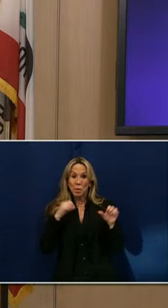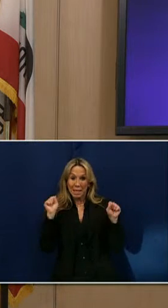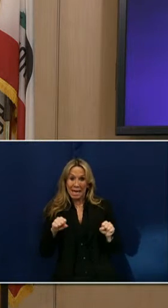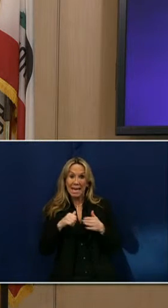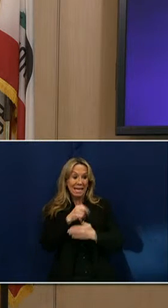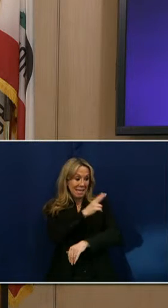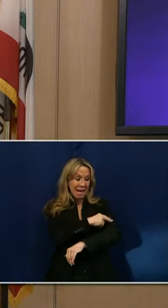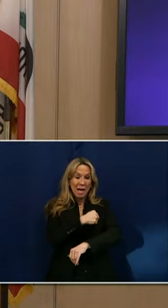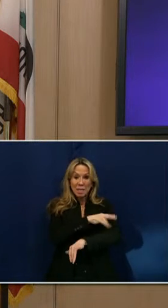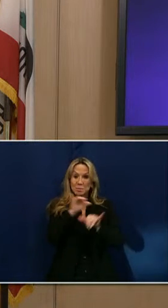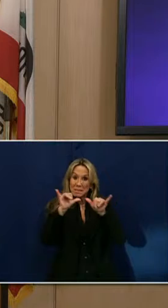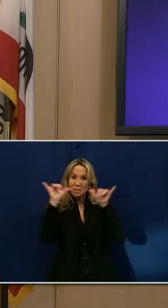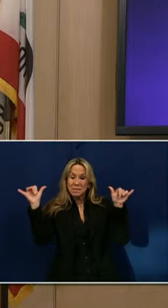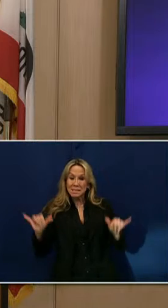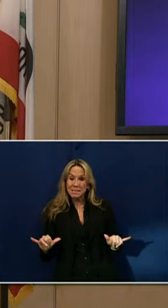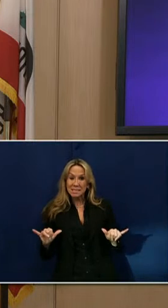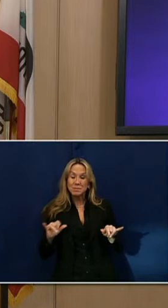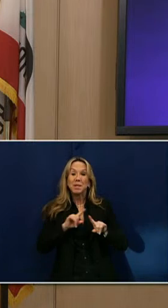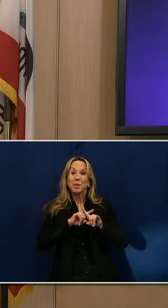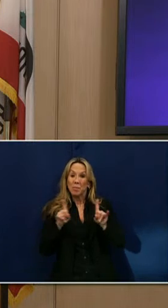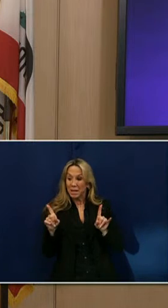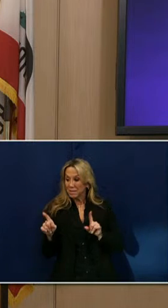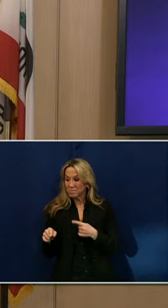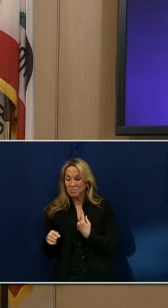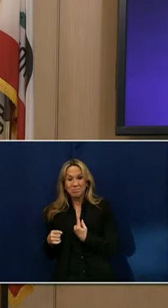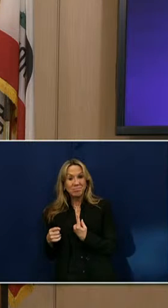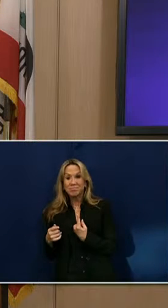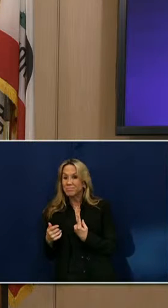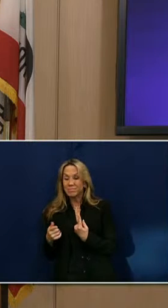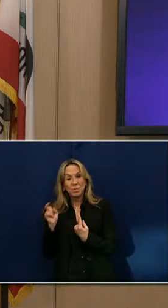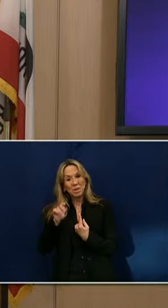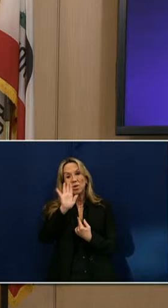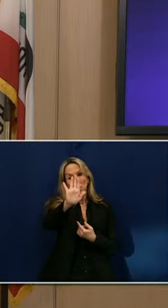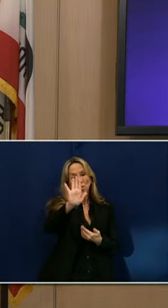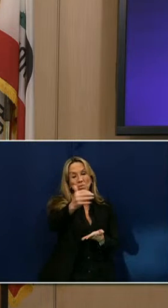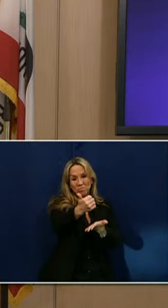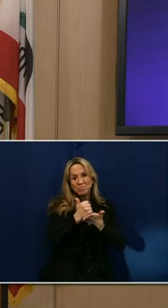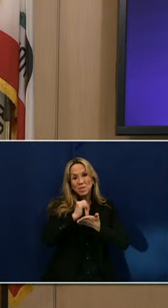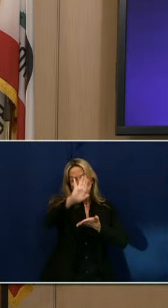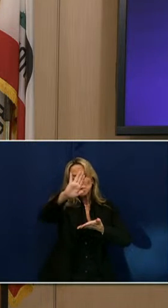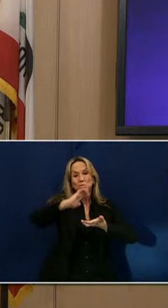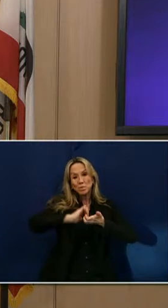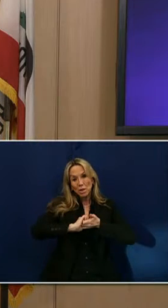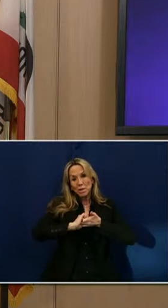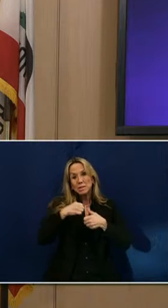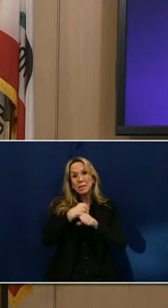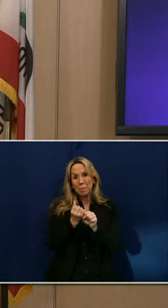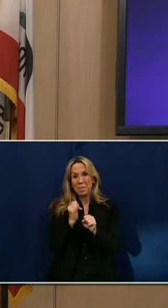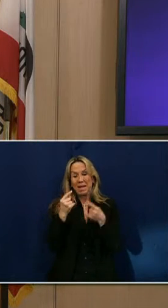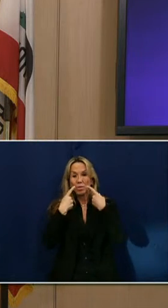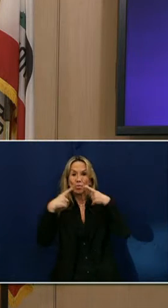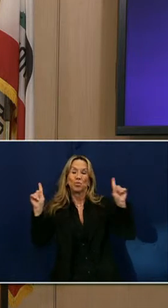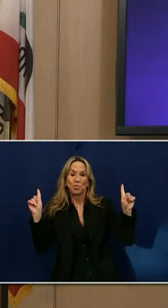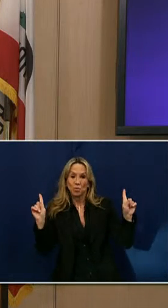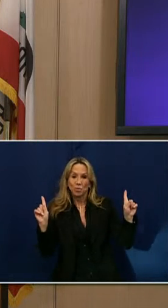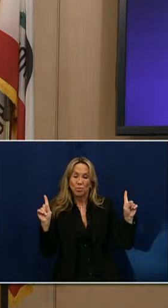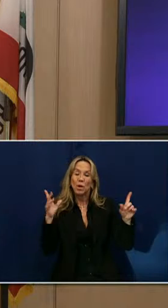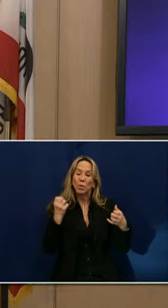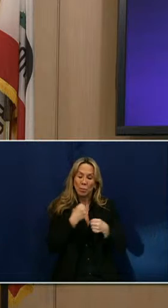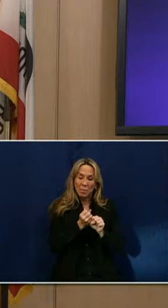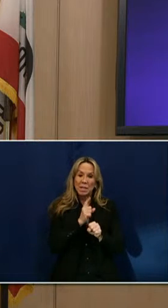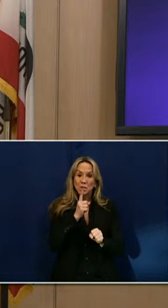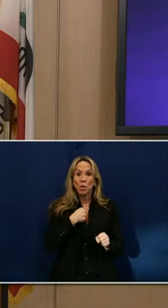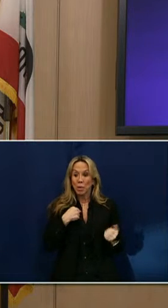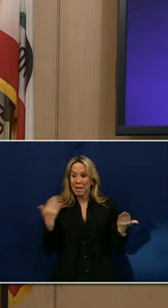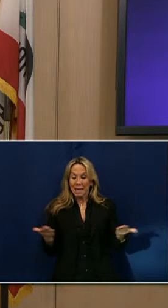other hospital systems in the area. But we need your partnership in order to make it a venture that works. We want to make sure that we're